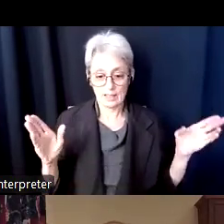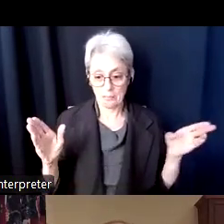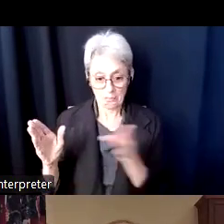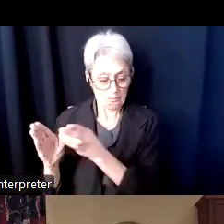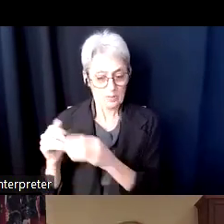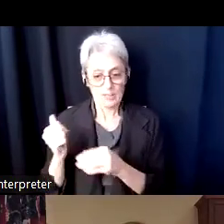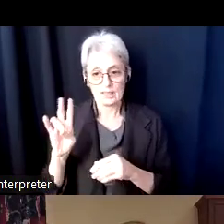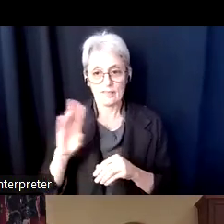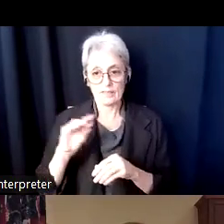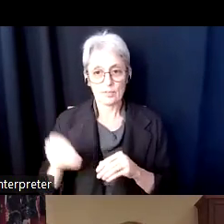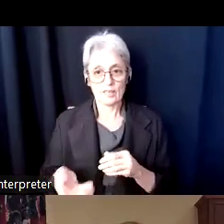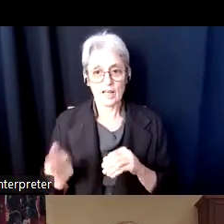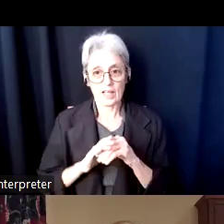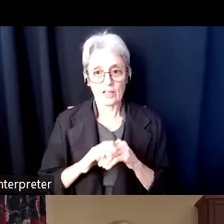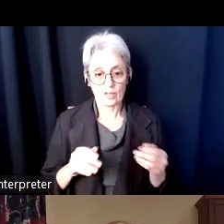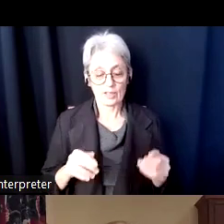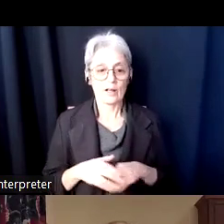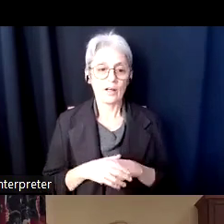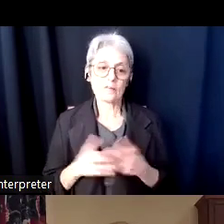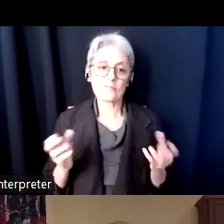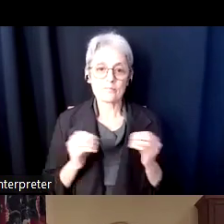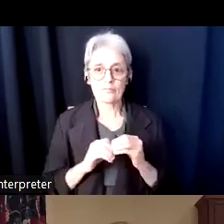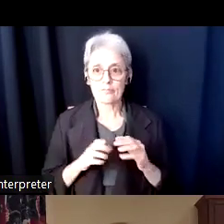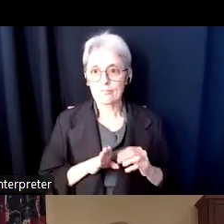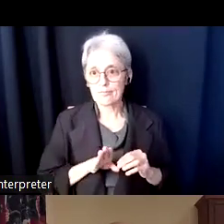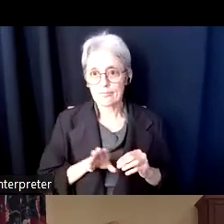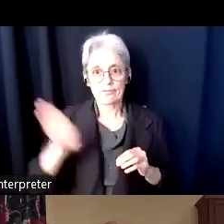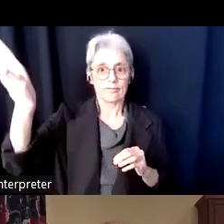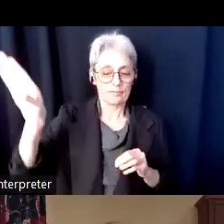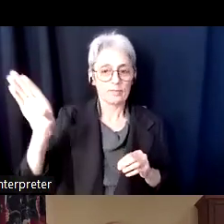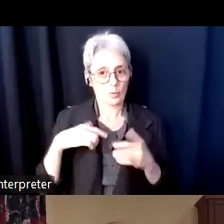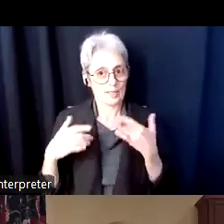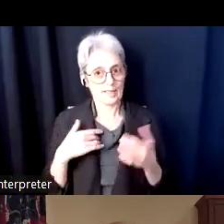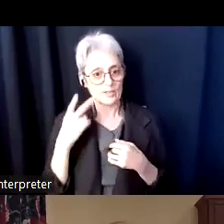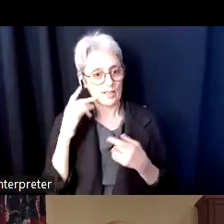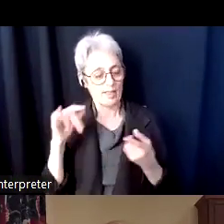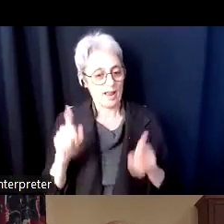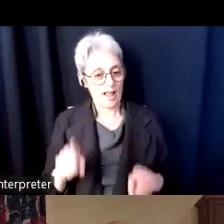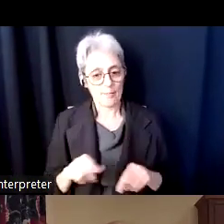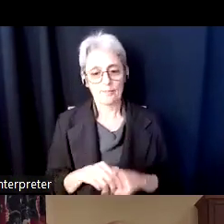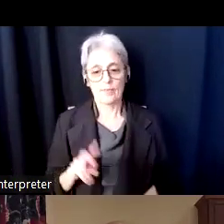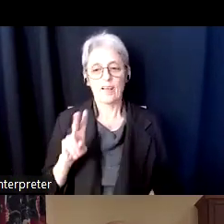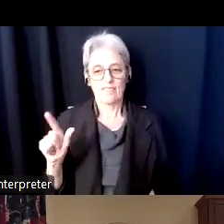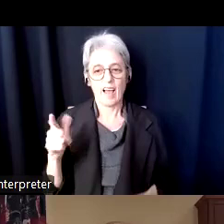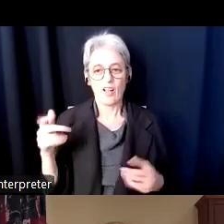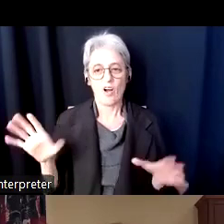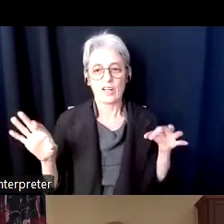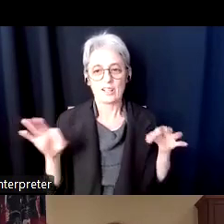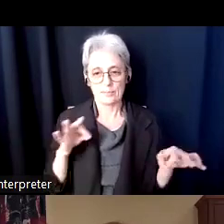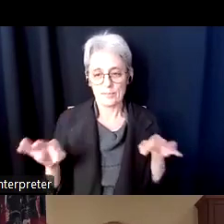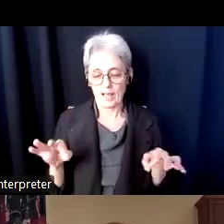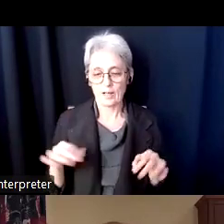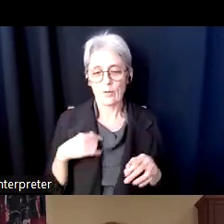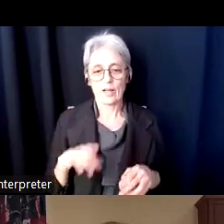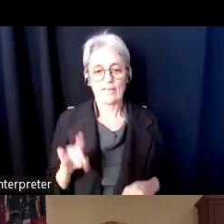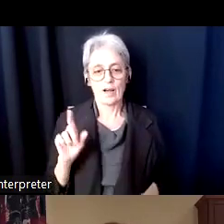increase. So that's a bigger spike that we were excited to see. As Val mentioned, we found 1.5